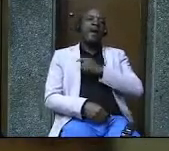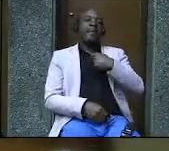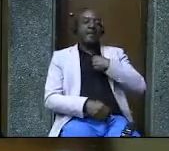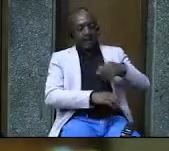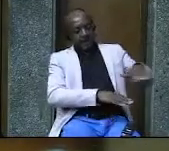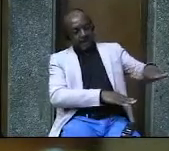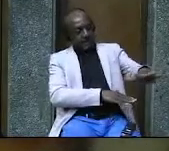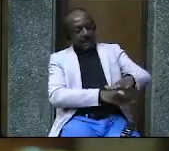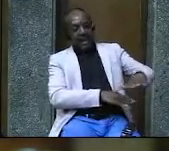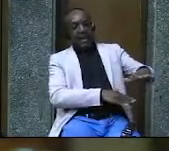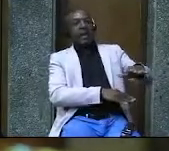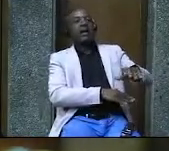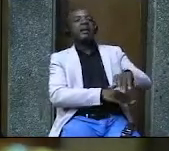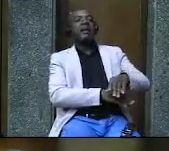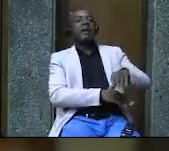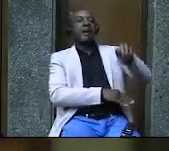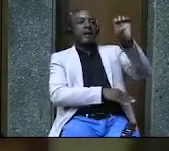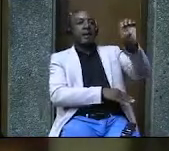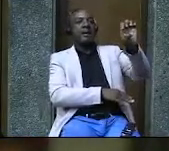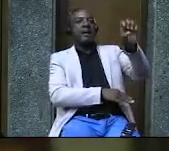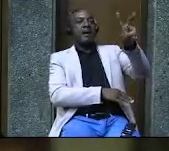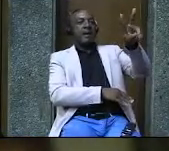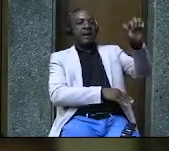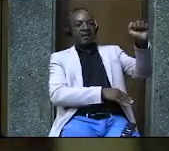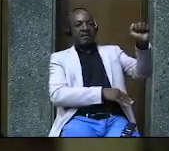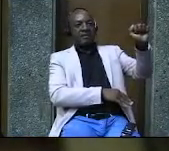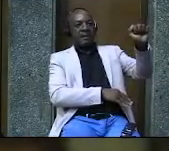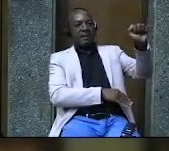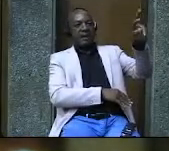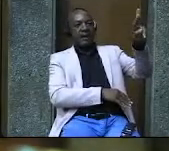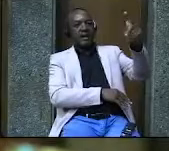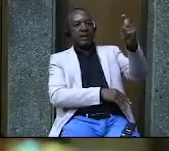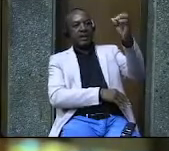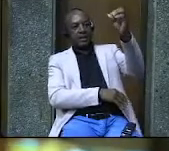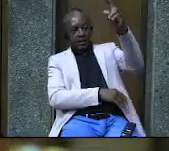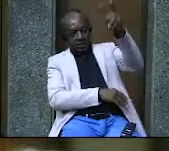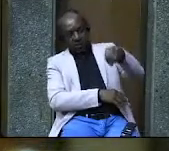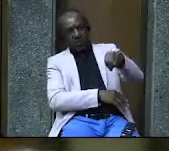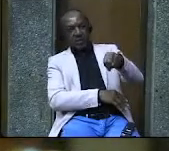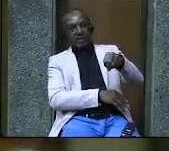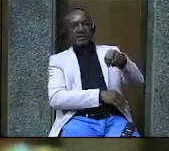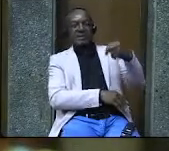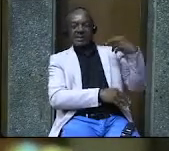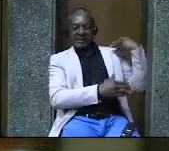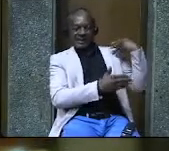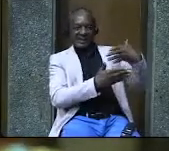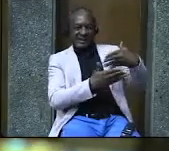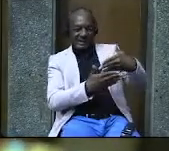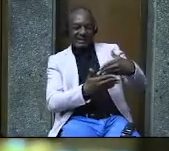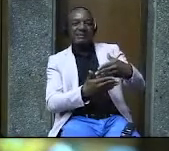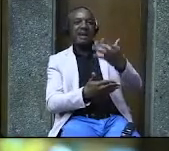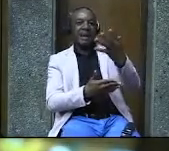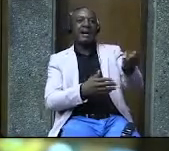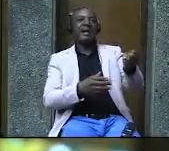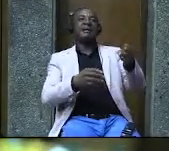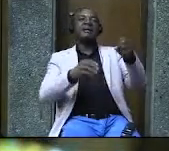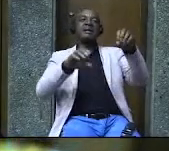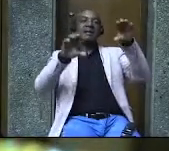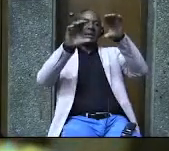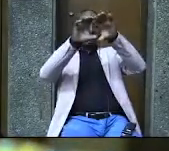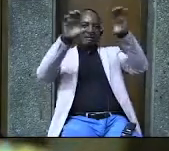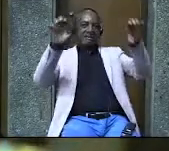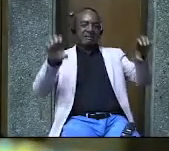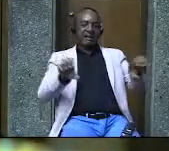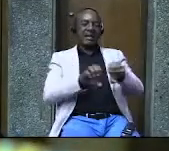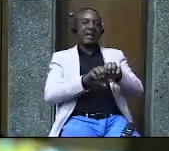was established in 1904. Iphethe ama freehold title deed ownership. Kodwa kusaculwa